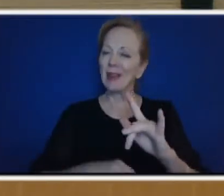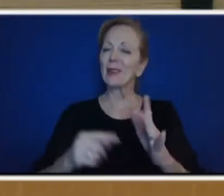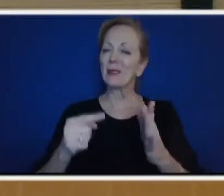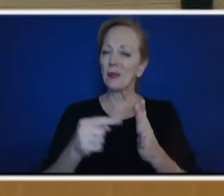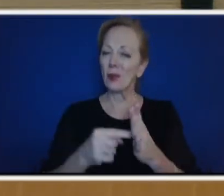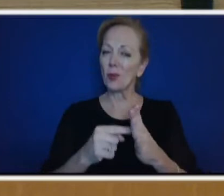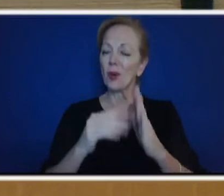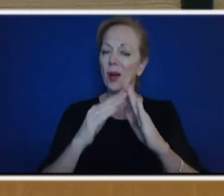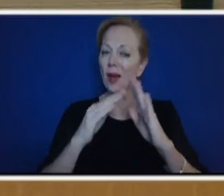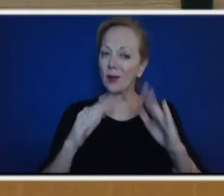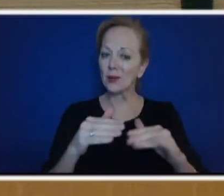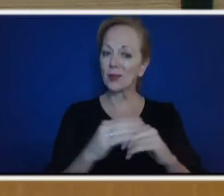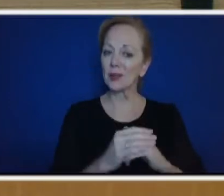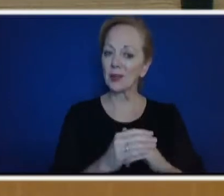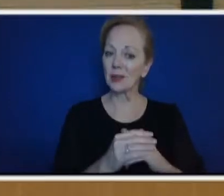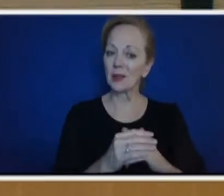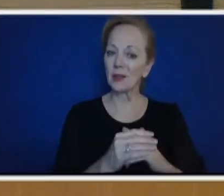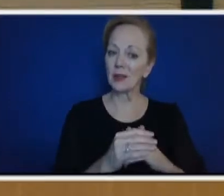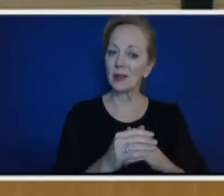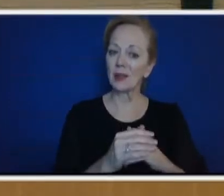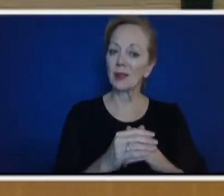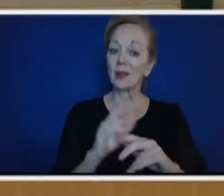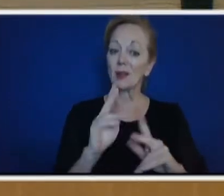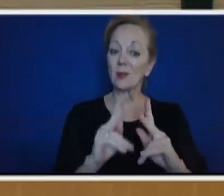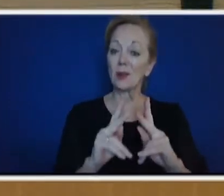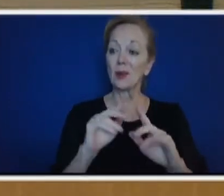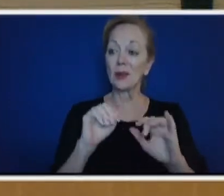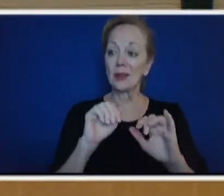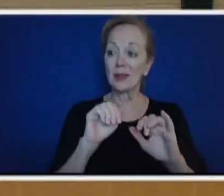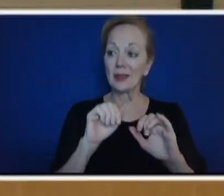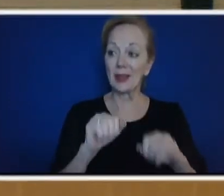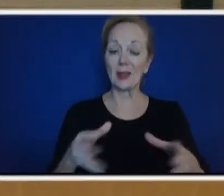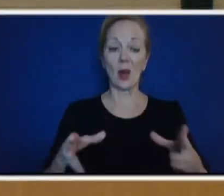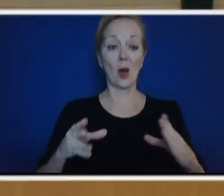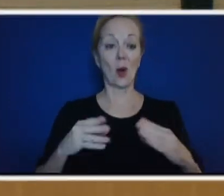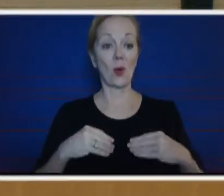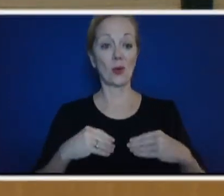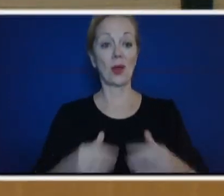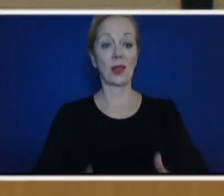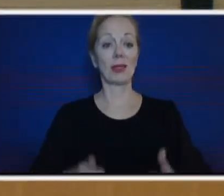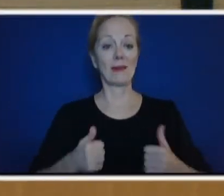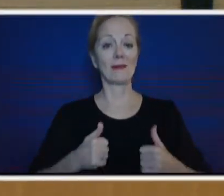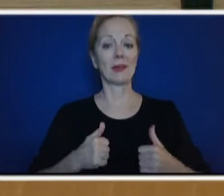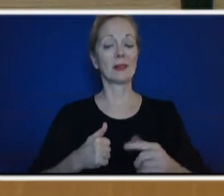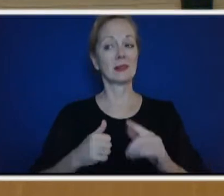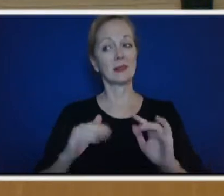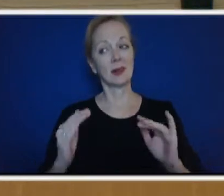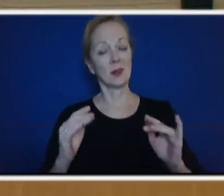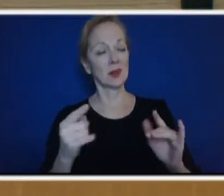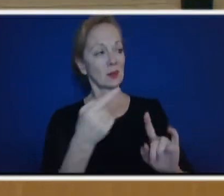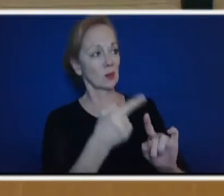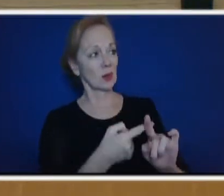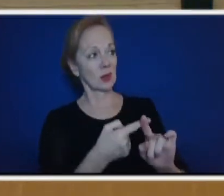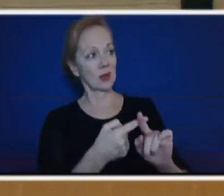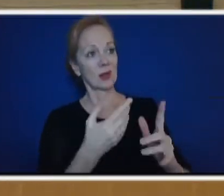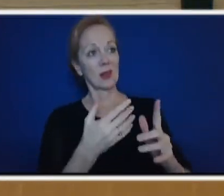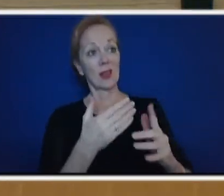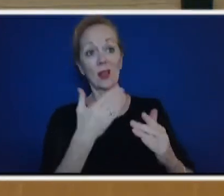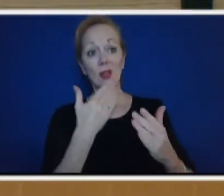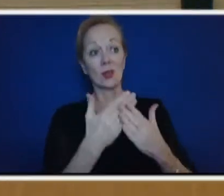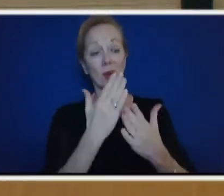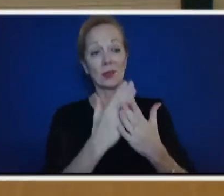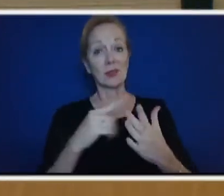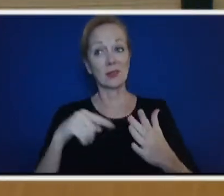housing that people can own and live in as opposed to rent. A lot of the good parcels are going